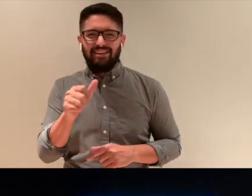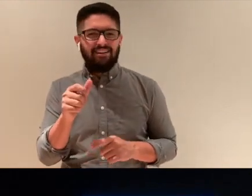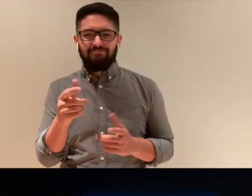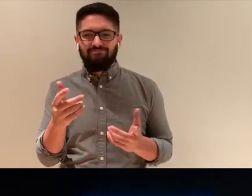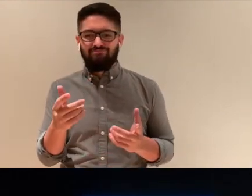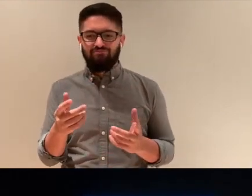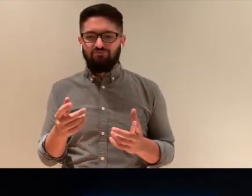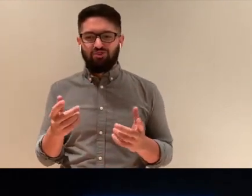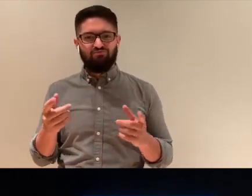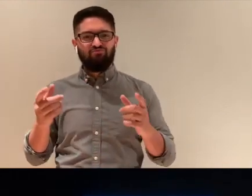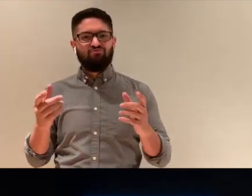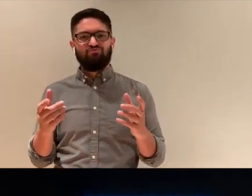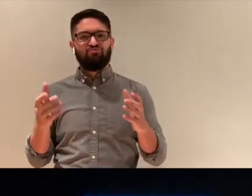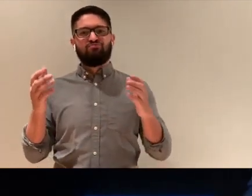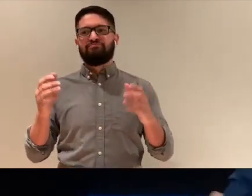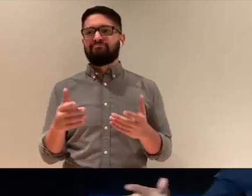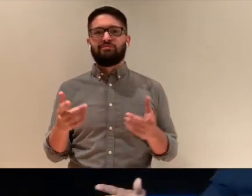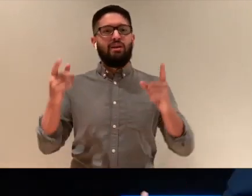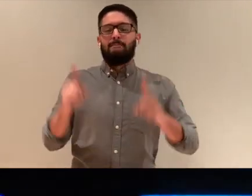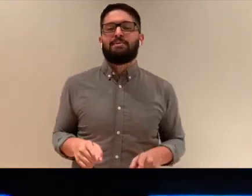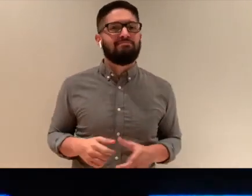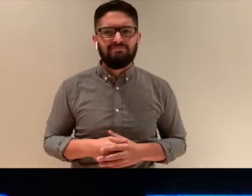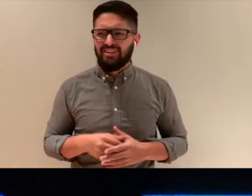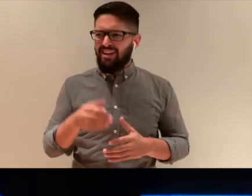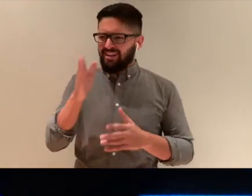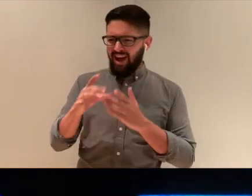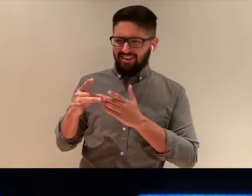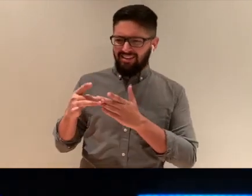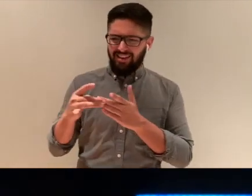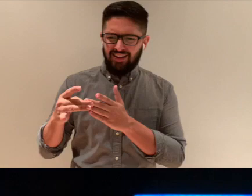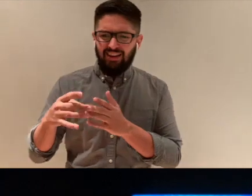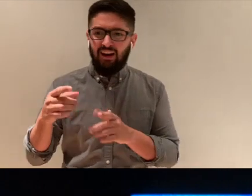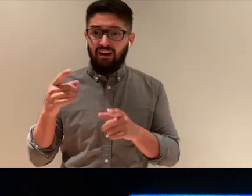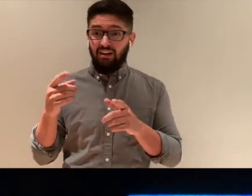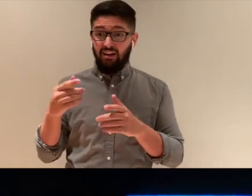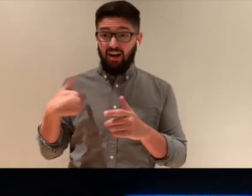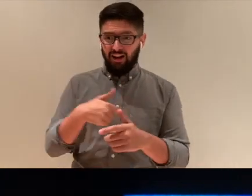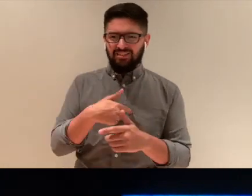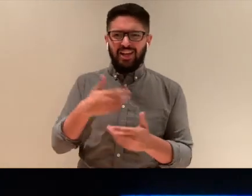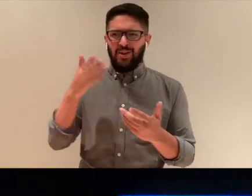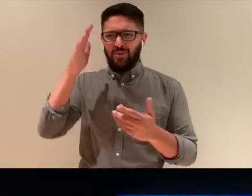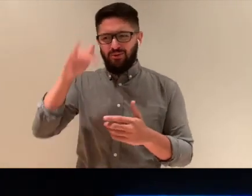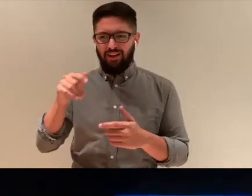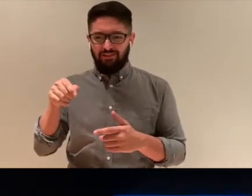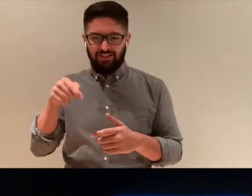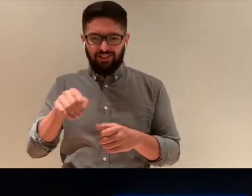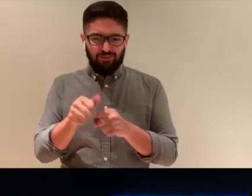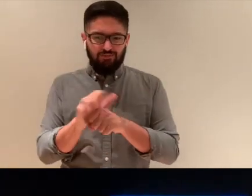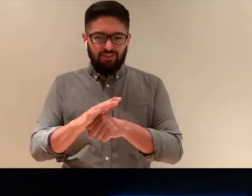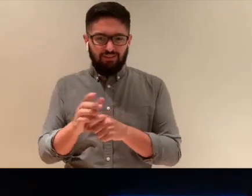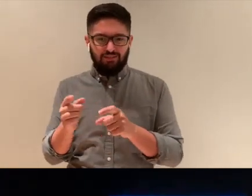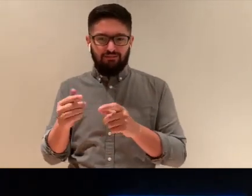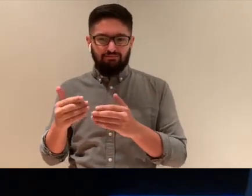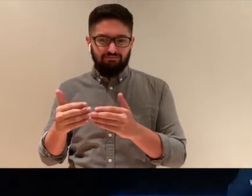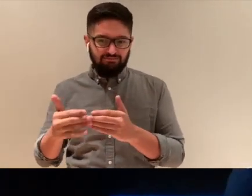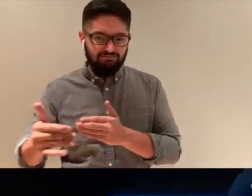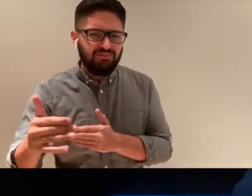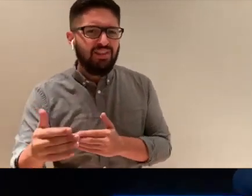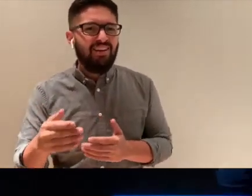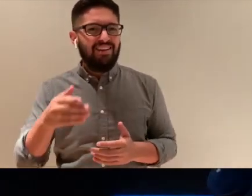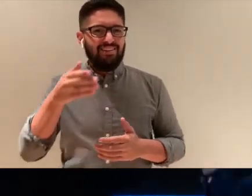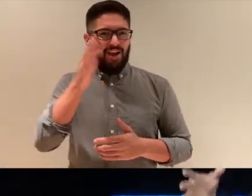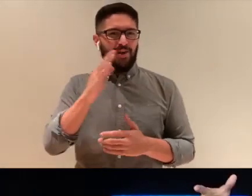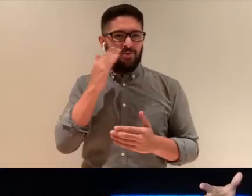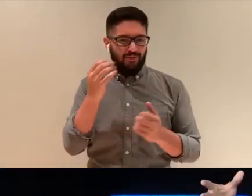think that's a coincidence that God has led us through this series knowing that this was coming up, because the Lord knew that